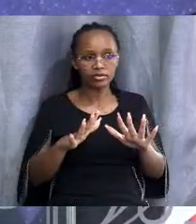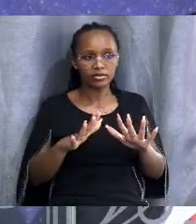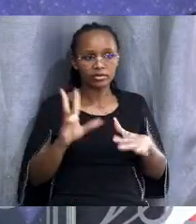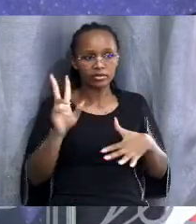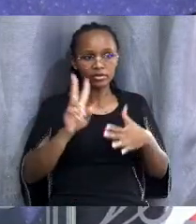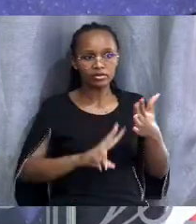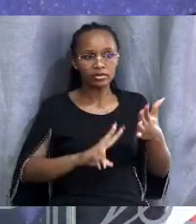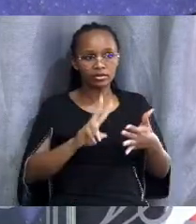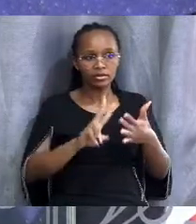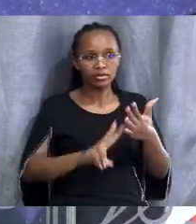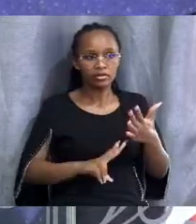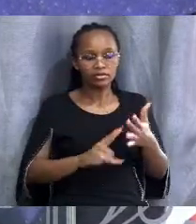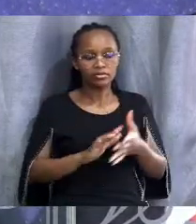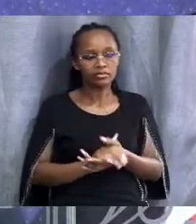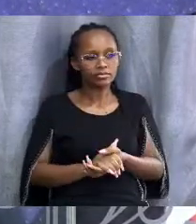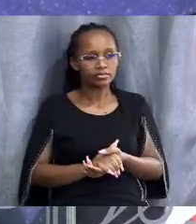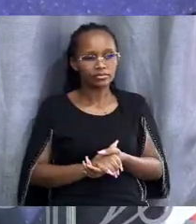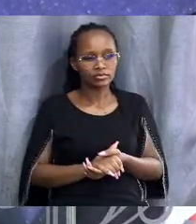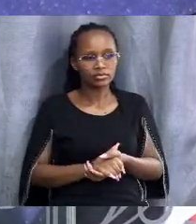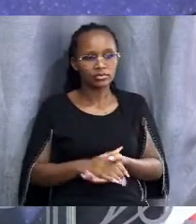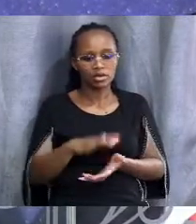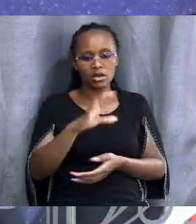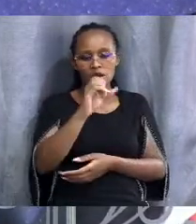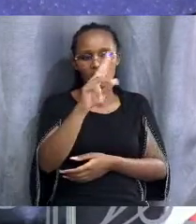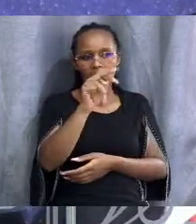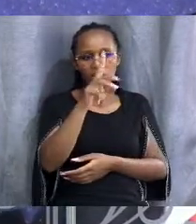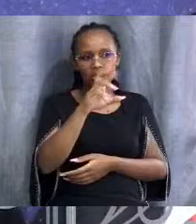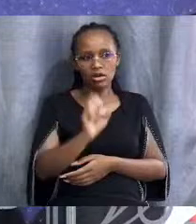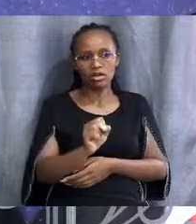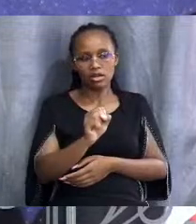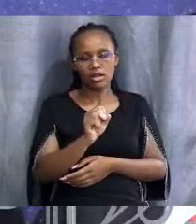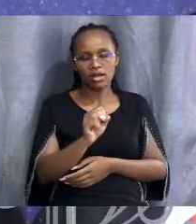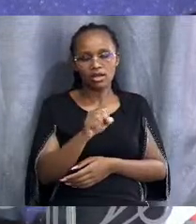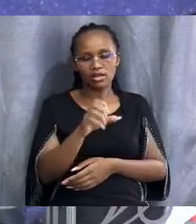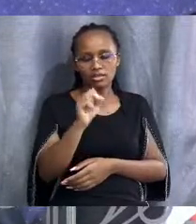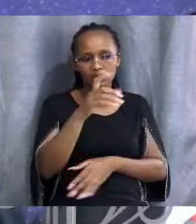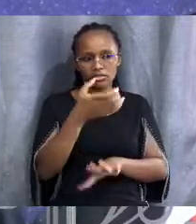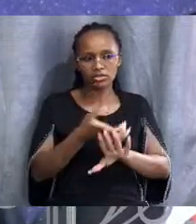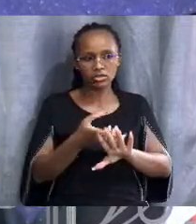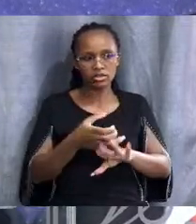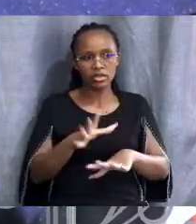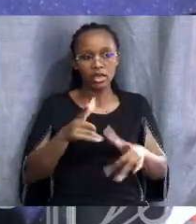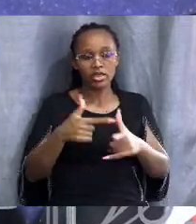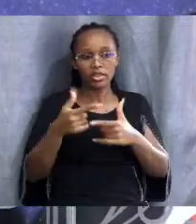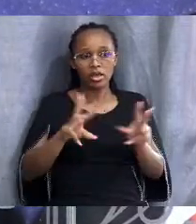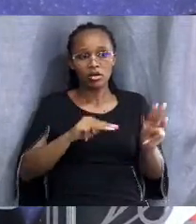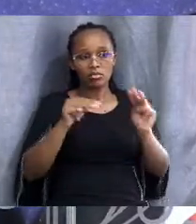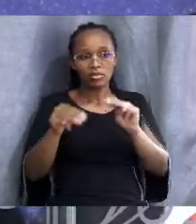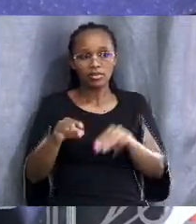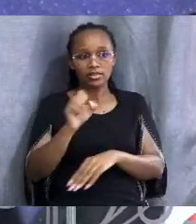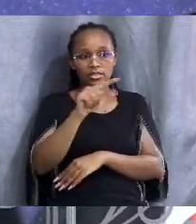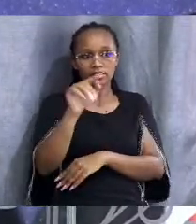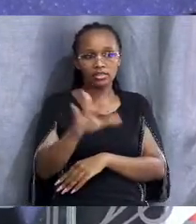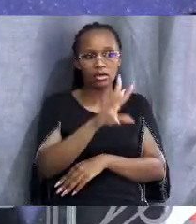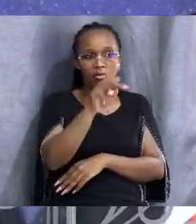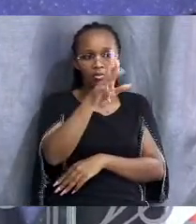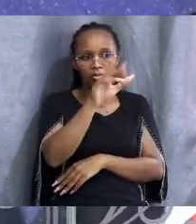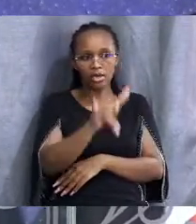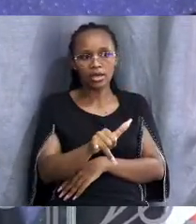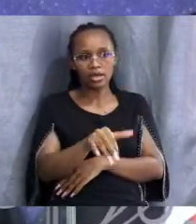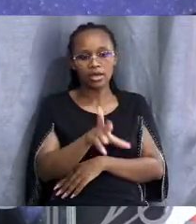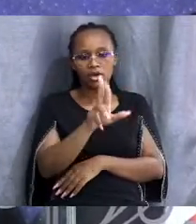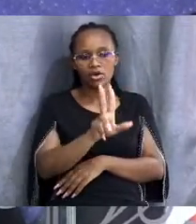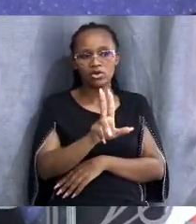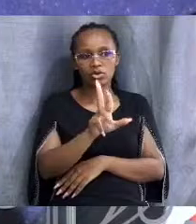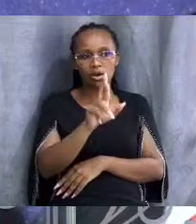athomeire Cornerstone Academy na Litsa Academy ni acokire agithie shukuru wa St Mary